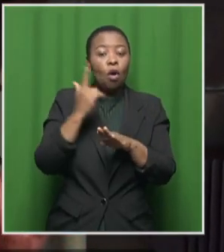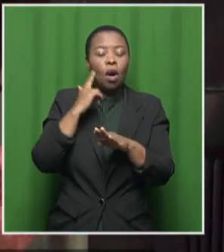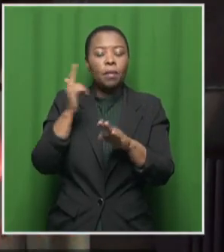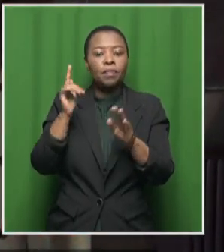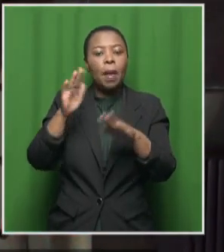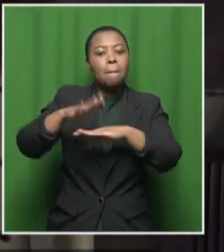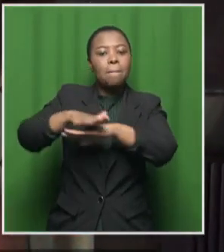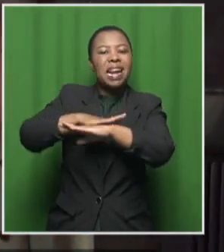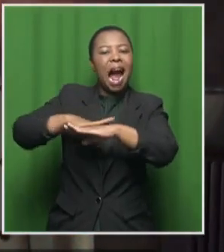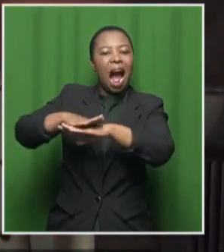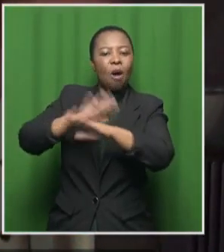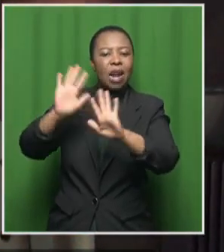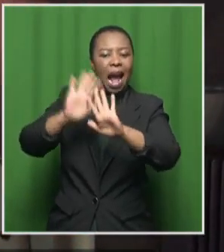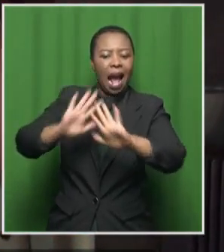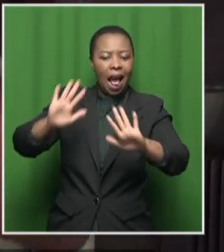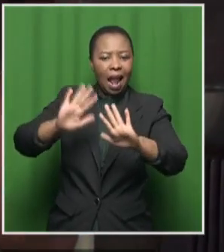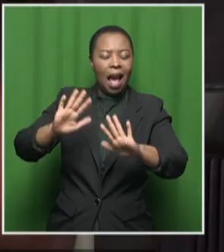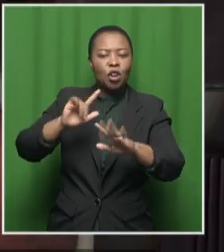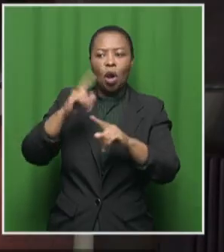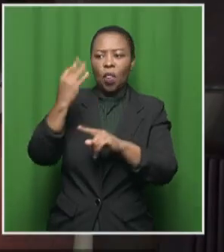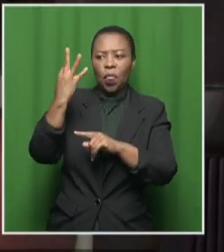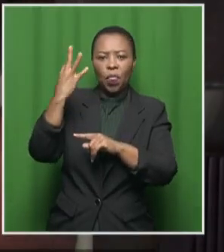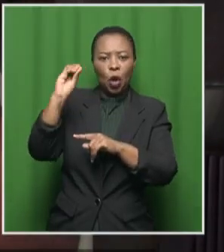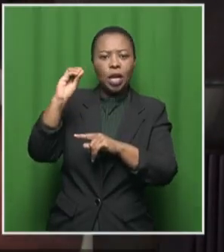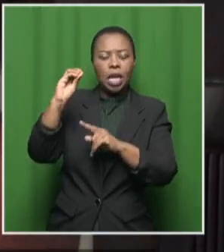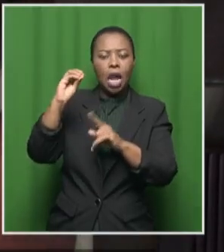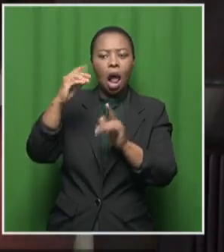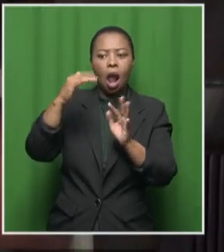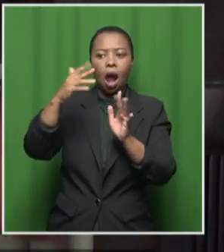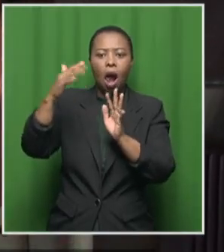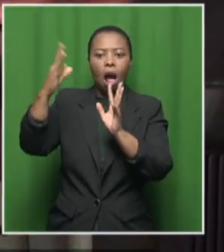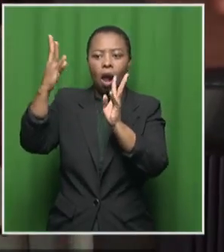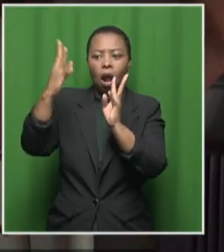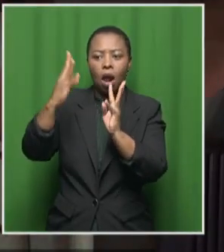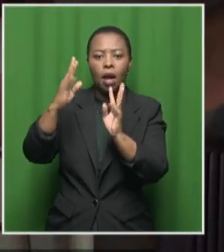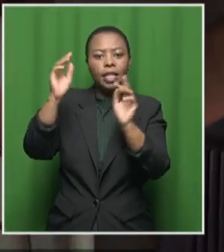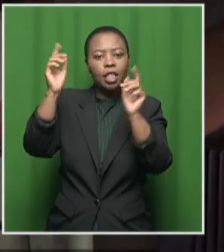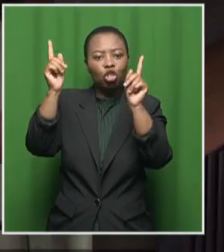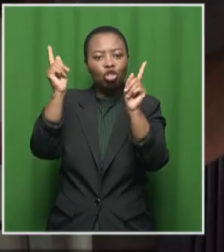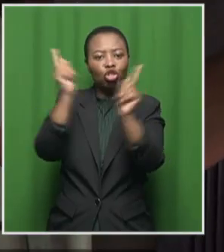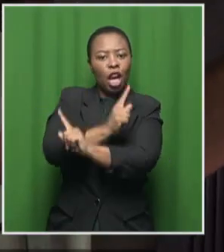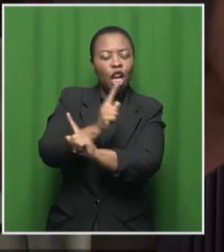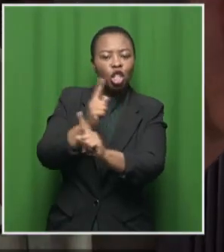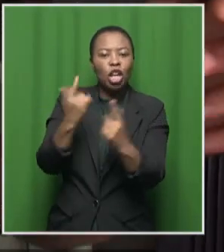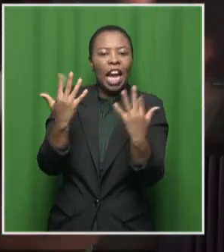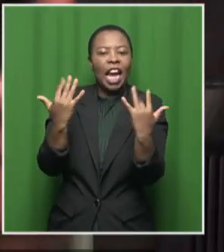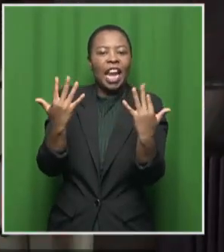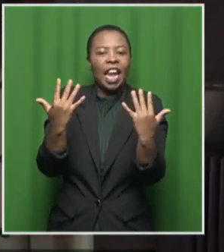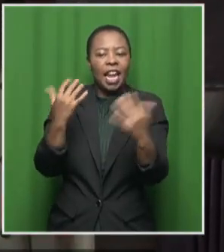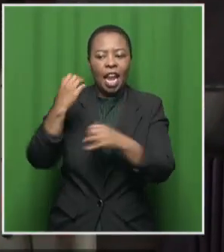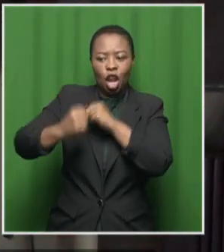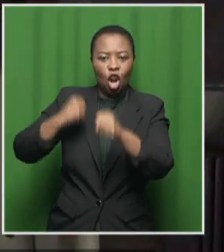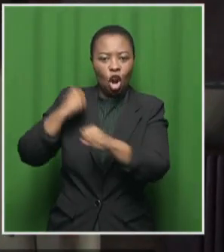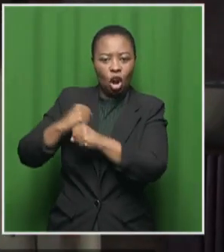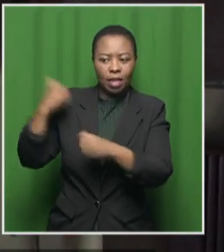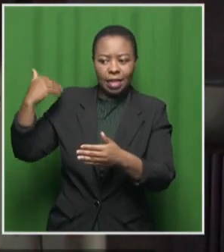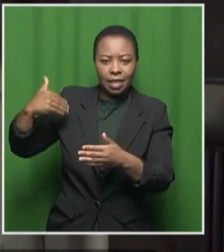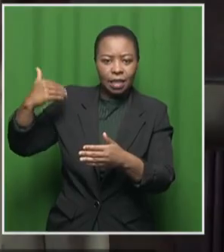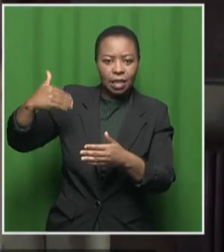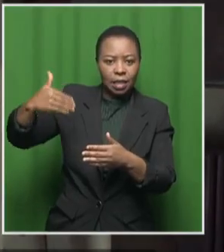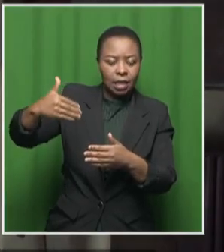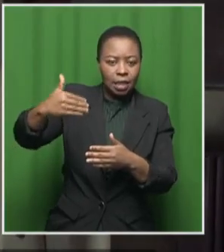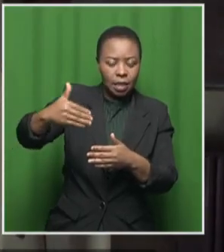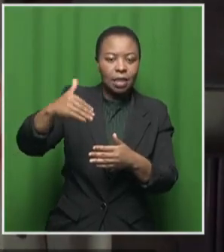copper. It took her about 30 years to oxidize and turn green. And as the Statue of Liberty changed over the years, also the idea